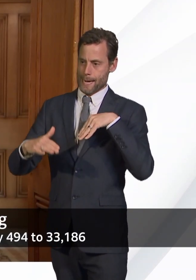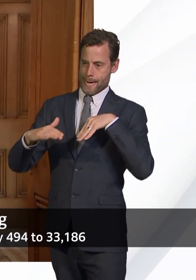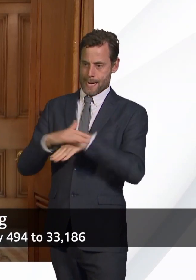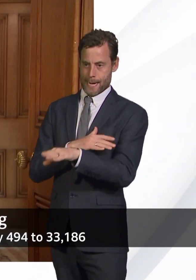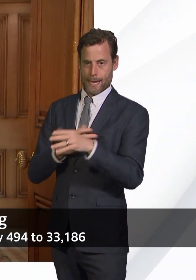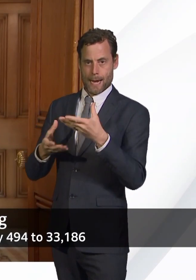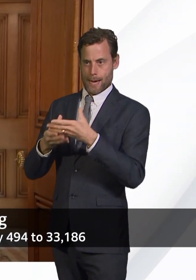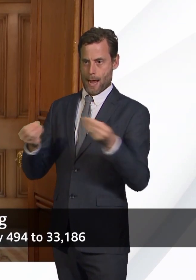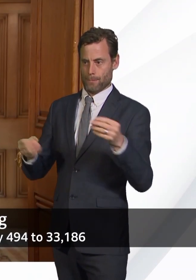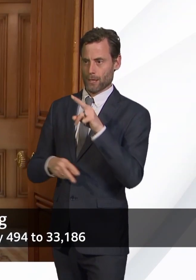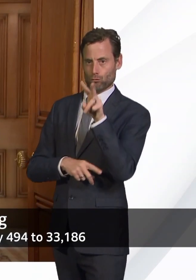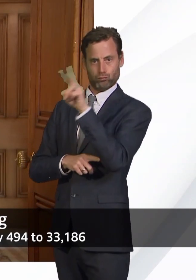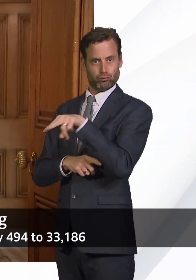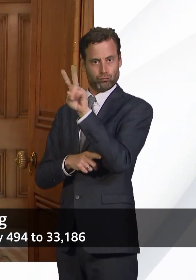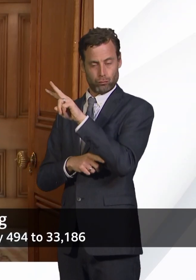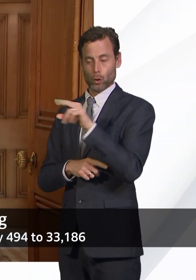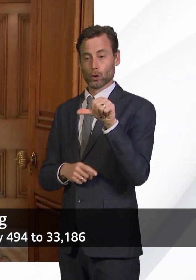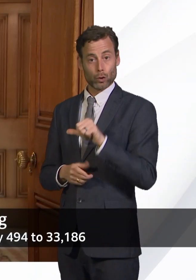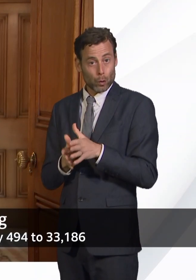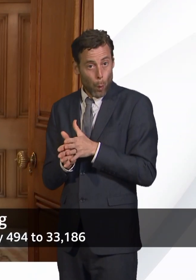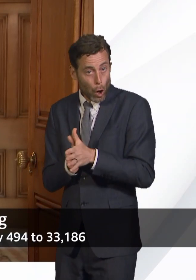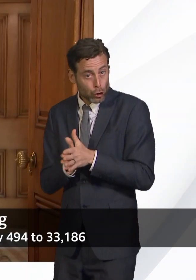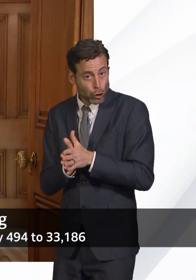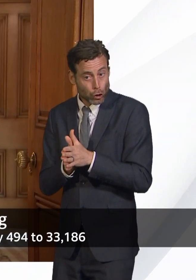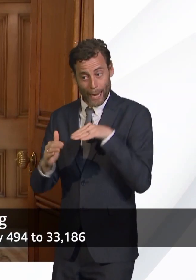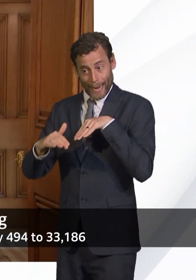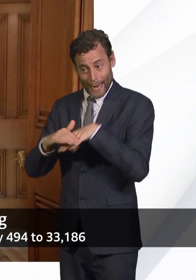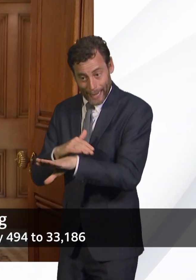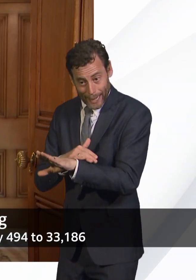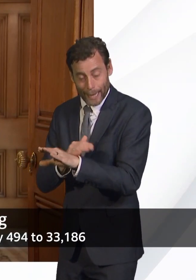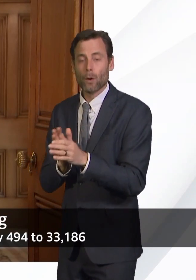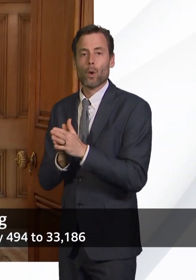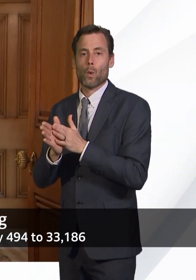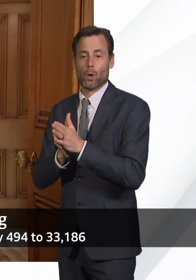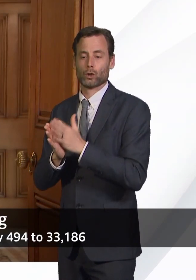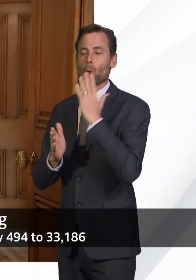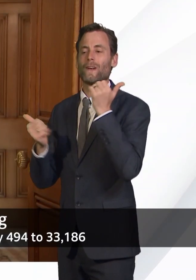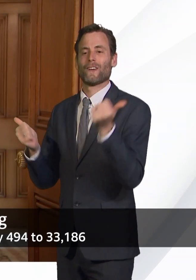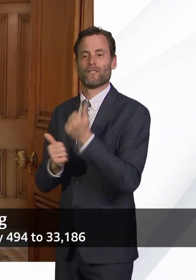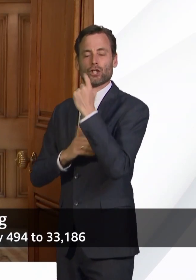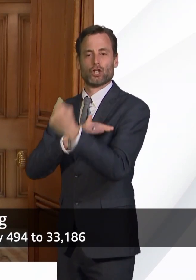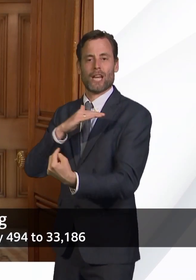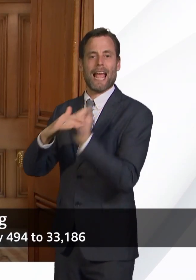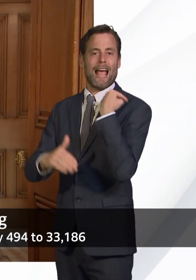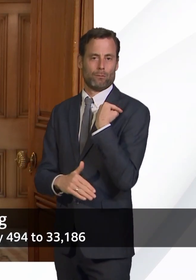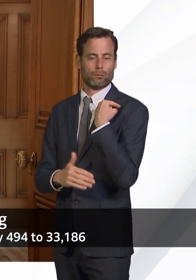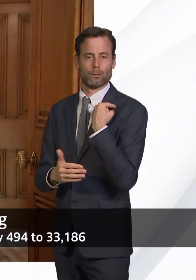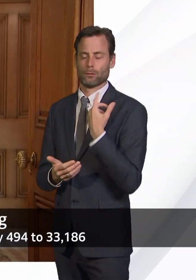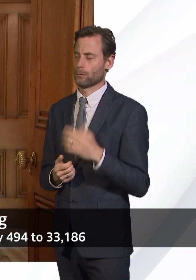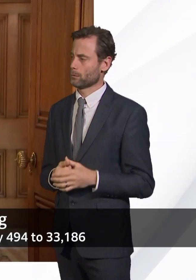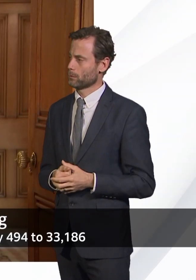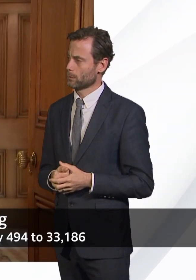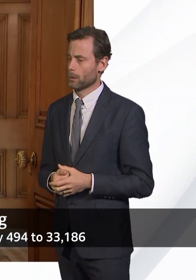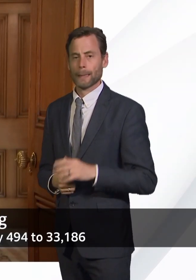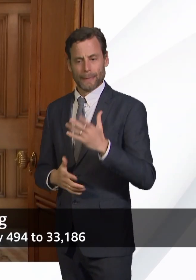All involved in the process should wash their hands upon entering the property, and once the viewing has taken place, all the